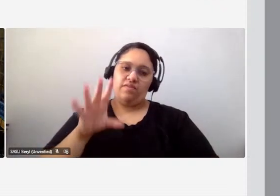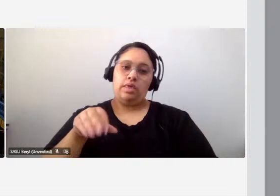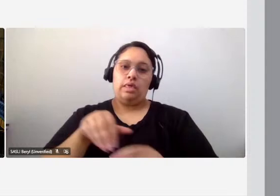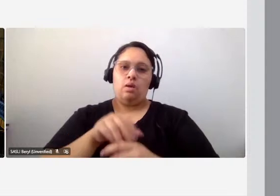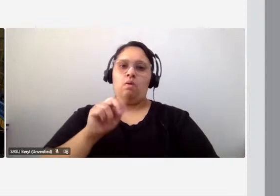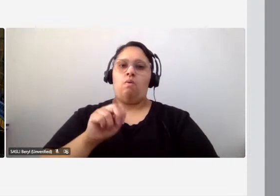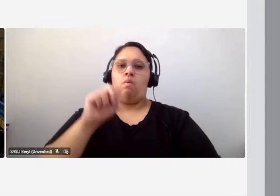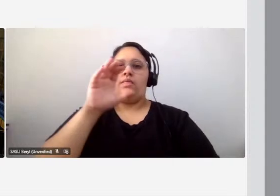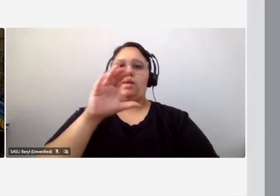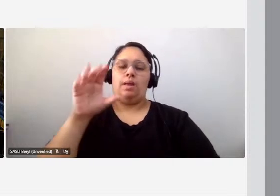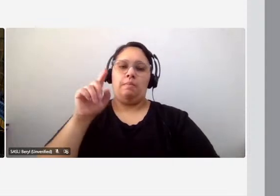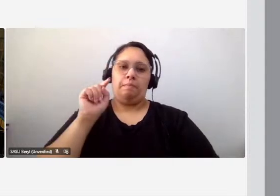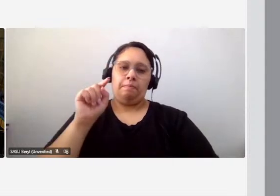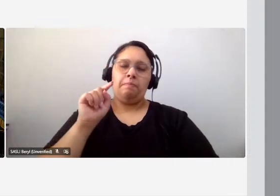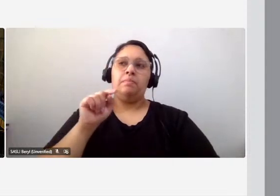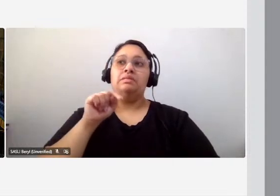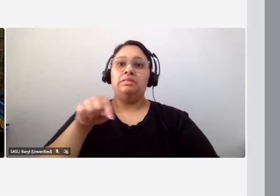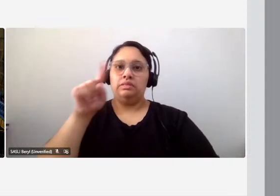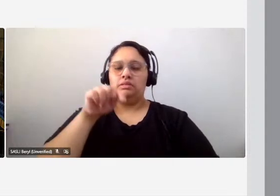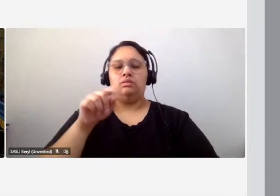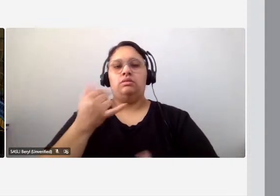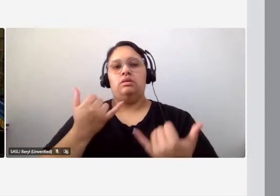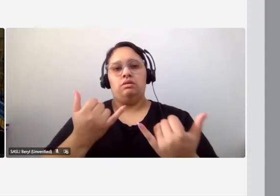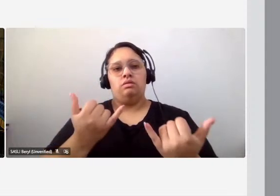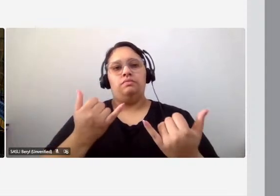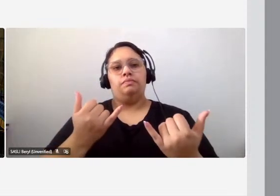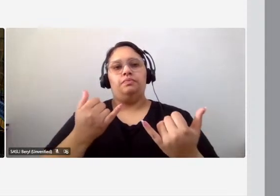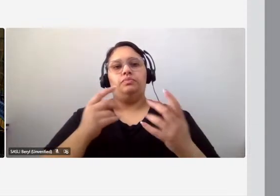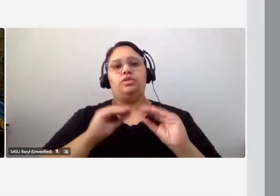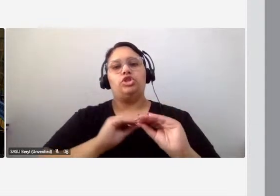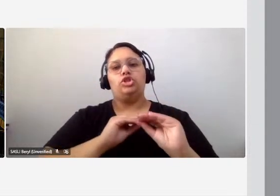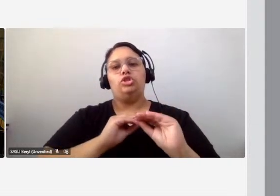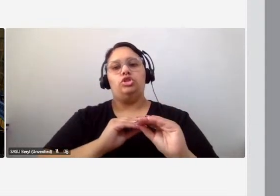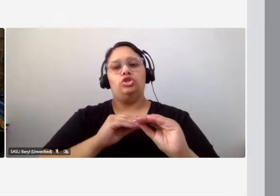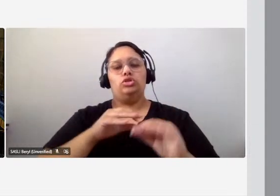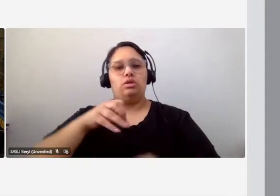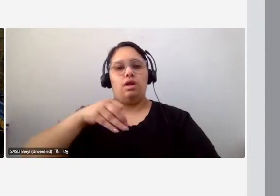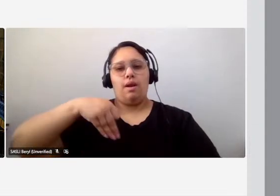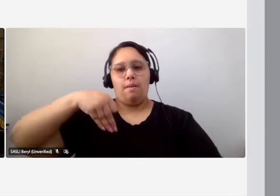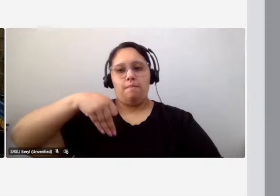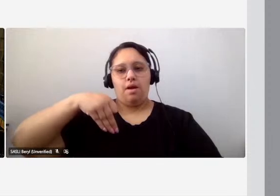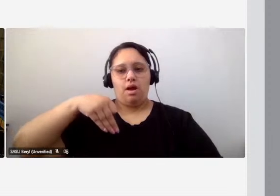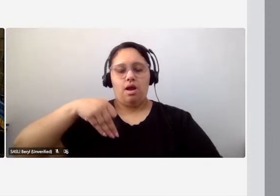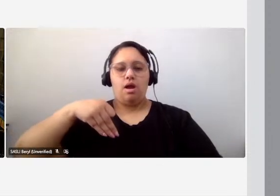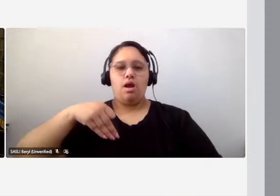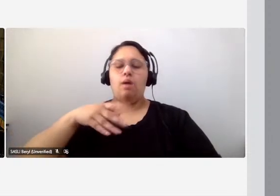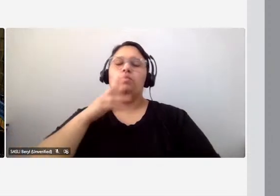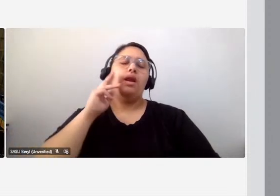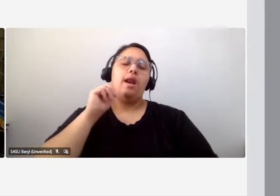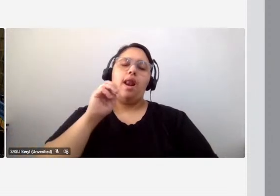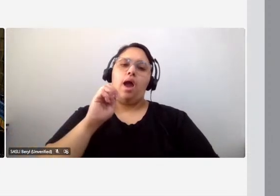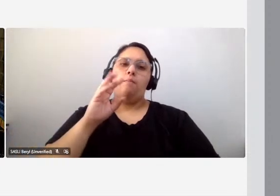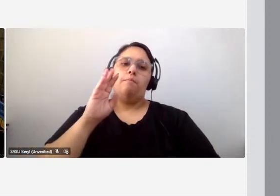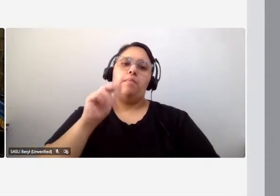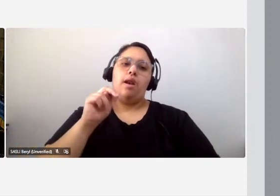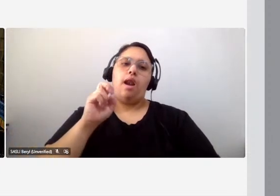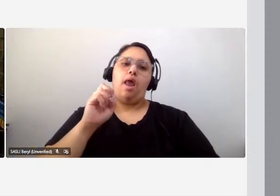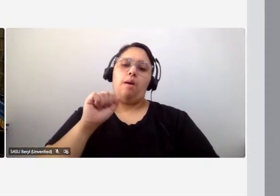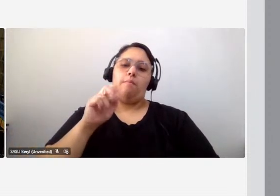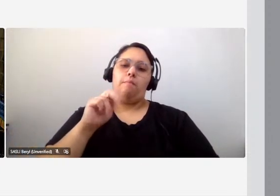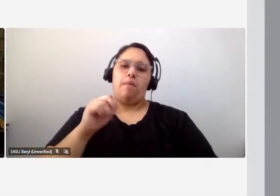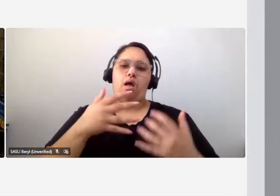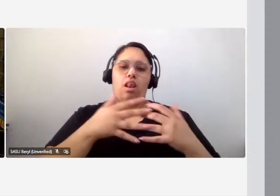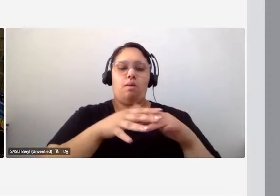Cape, where they are teaching in Nama, and they've tried and ingrained Nama into the